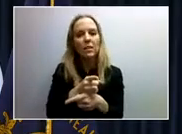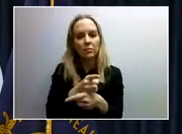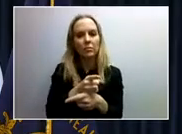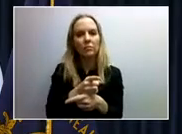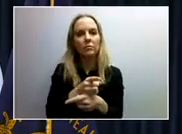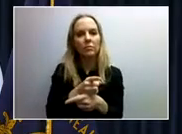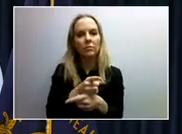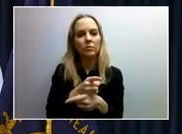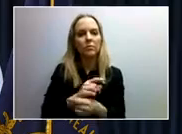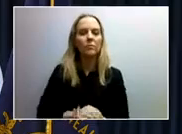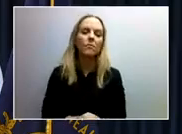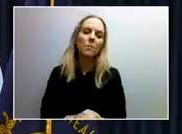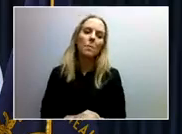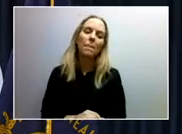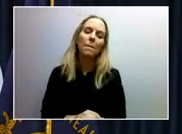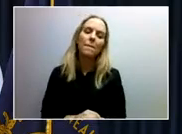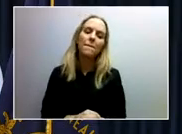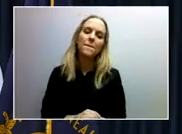Speaking of somebody,